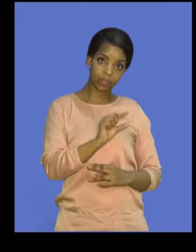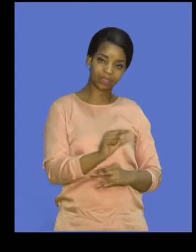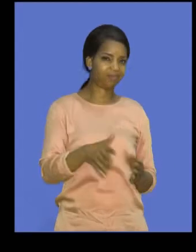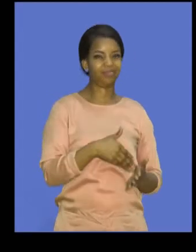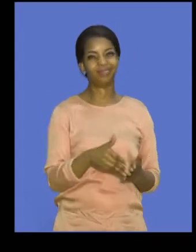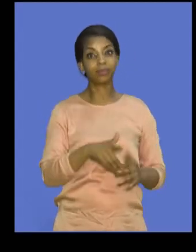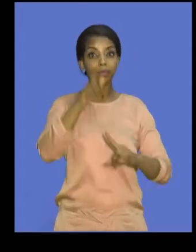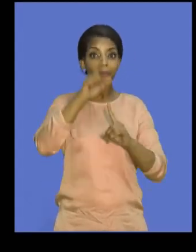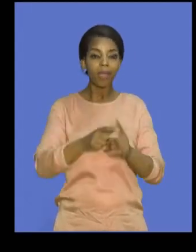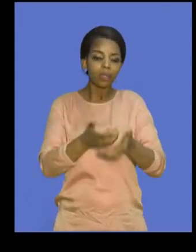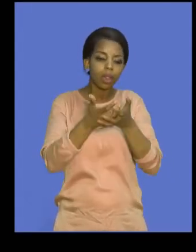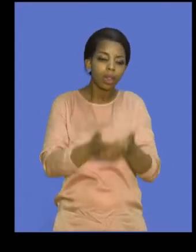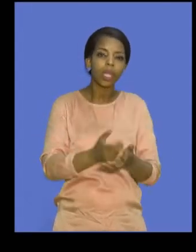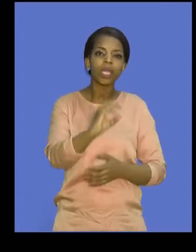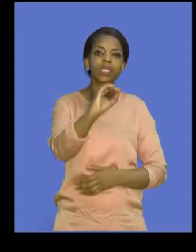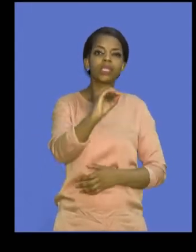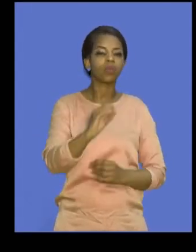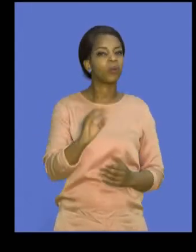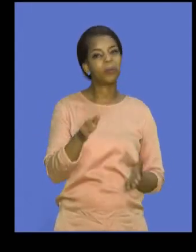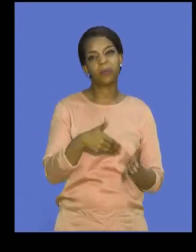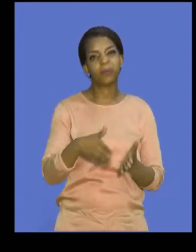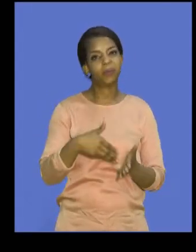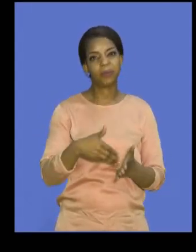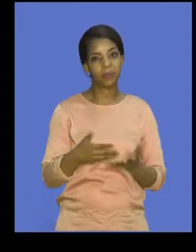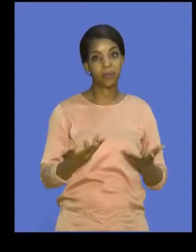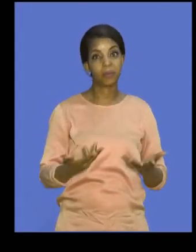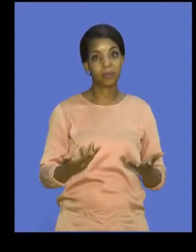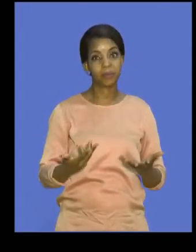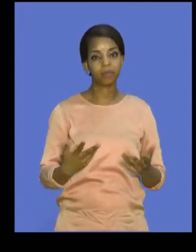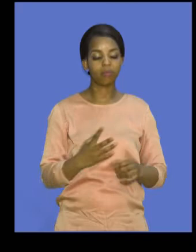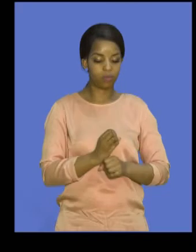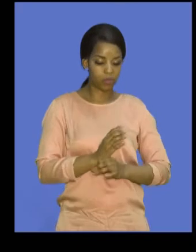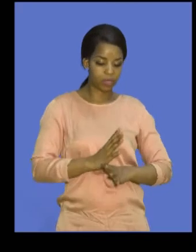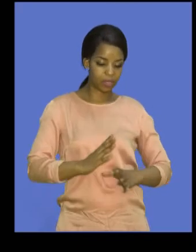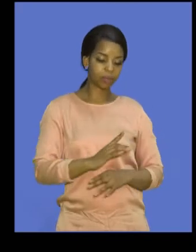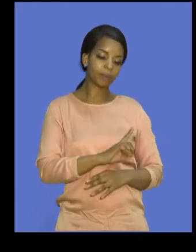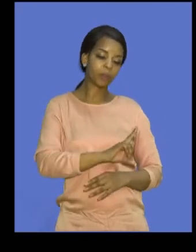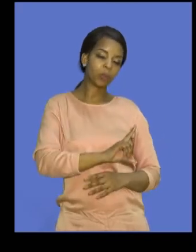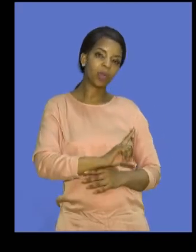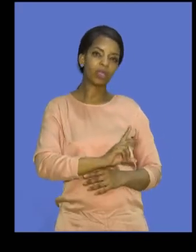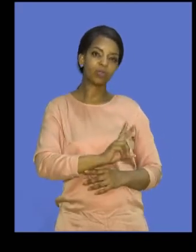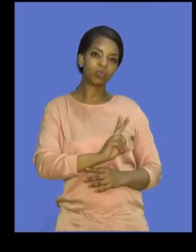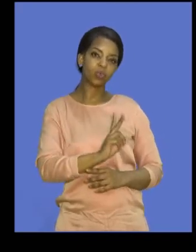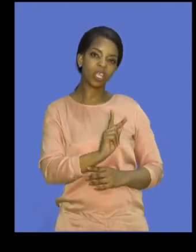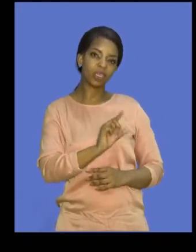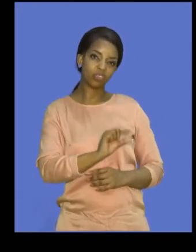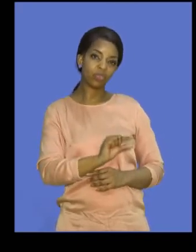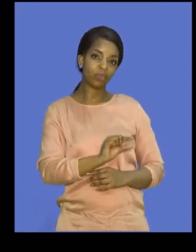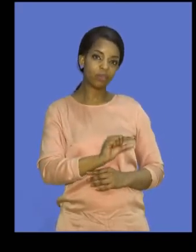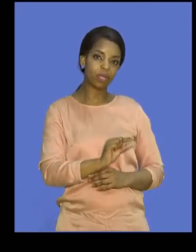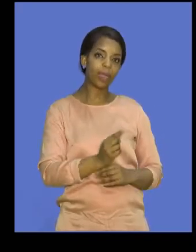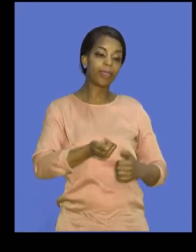0 kgs. That is a baby for that matter. So they start there and gradually it grows over